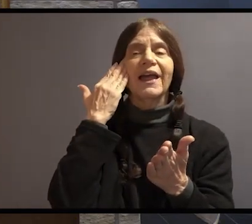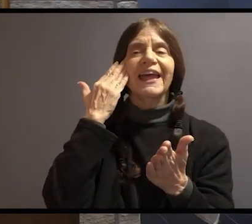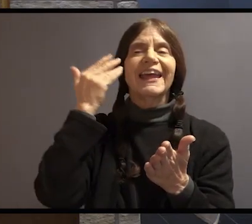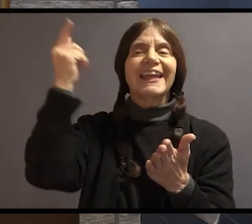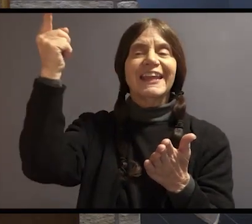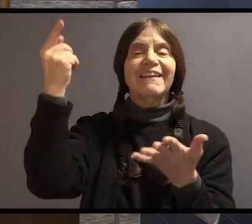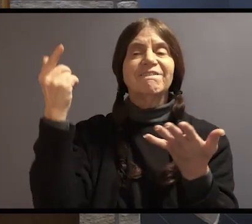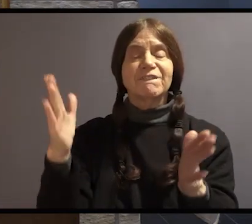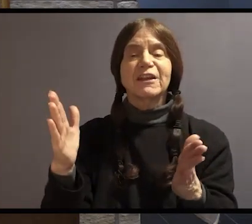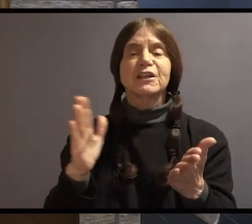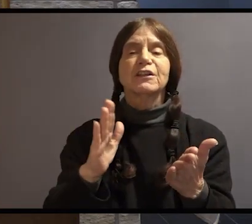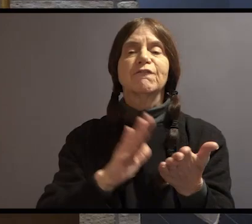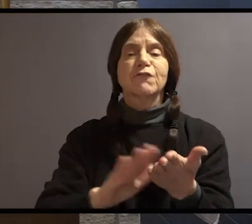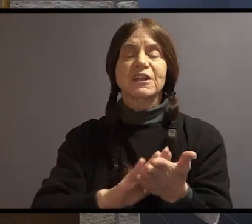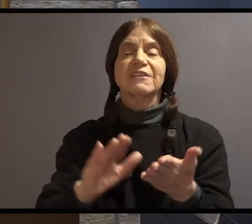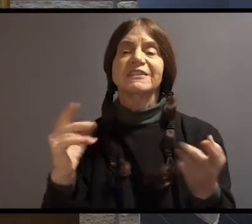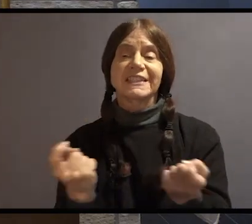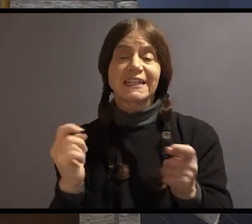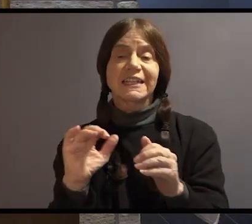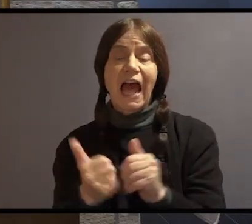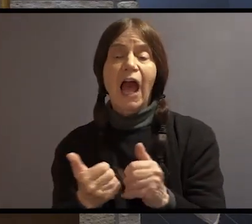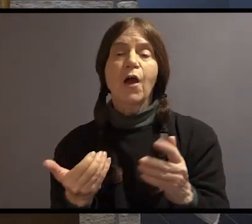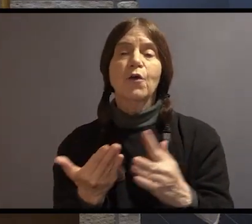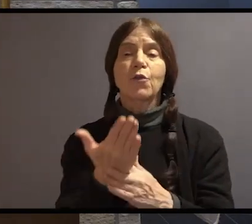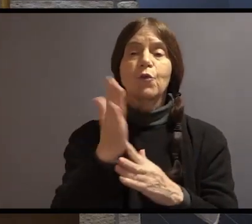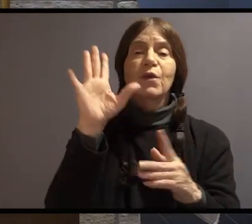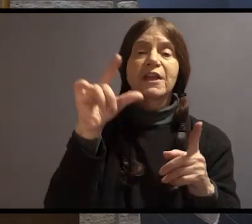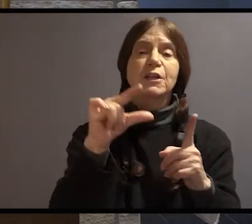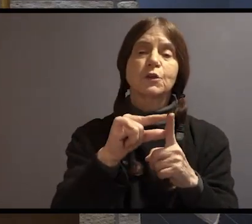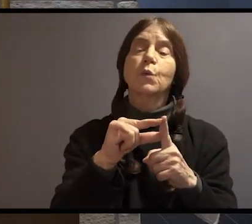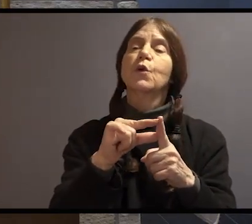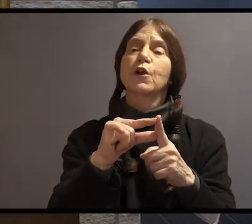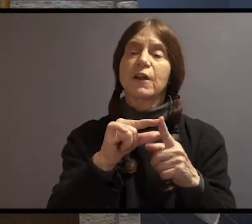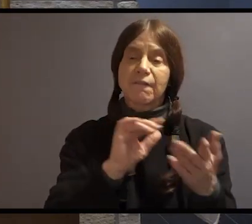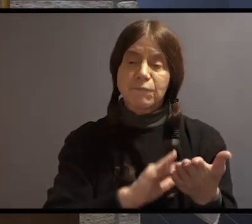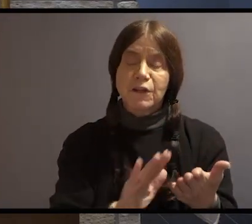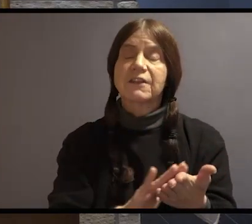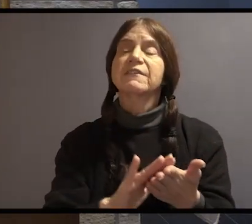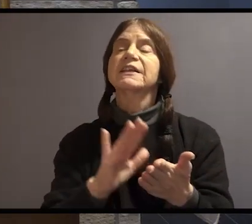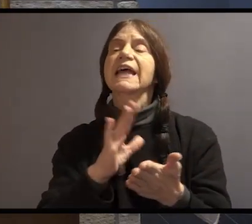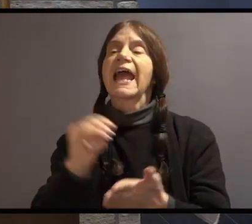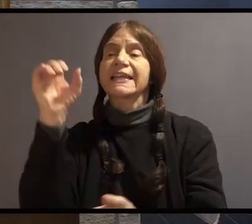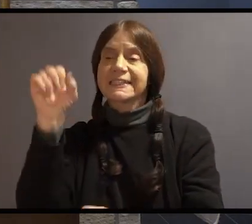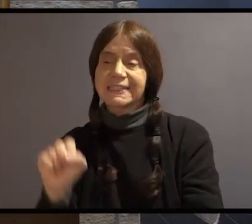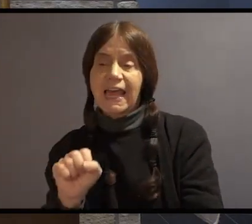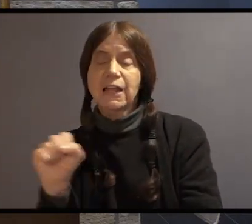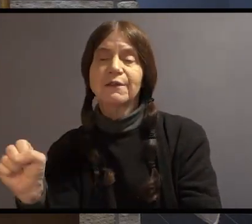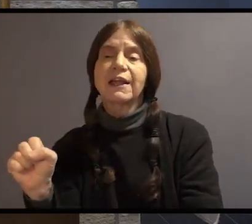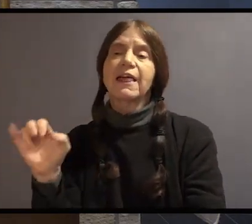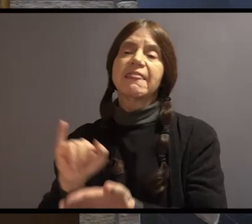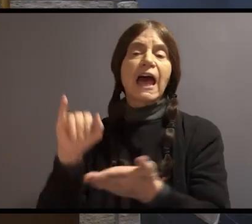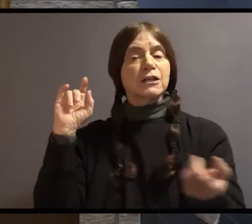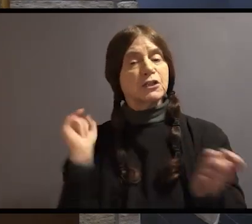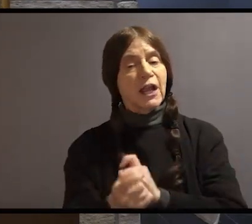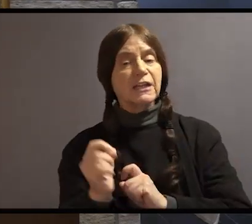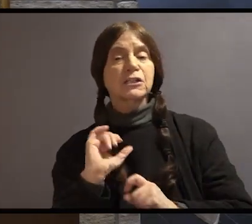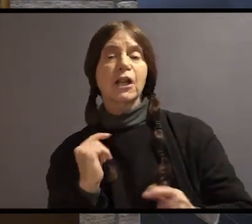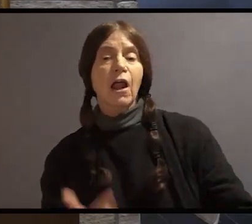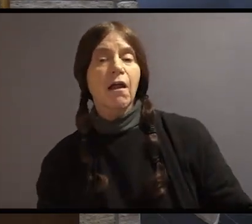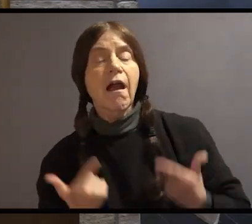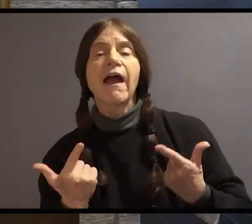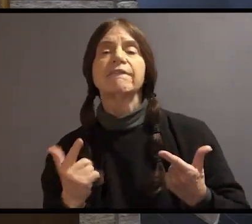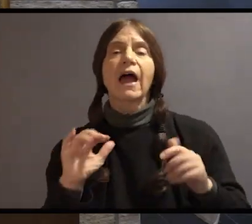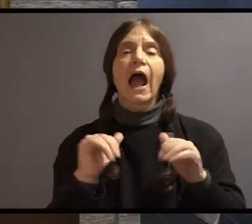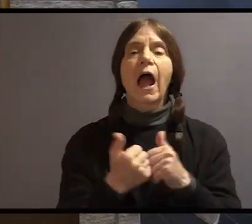forgiven through word and sacrament, this has a profound change on our lives. It changes how we see